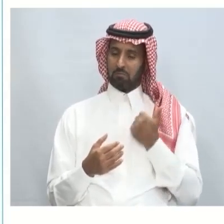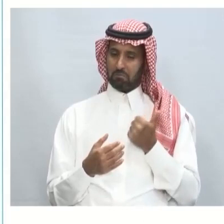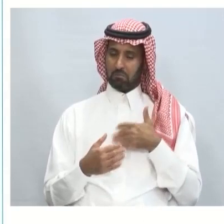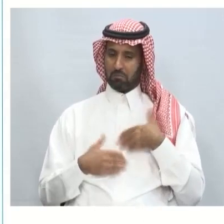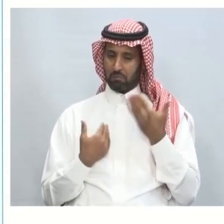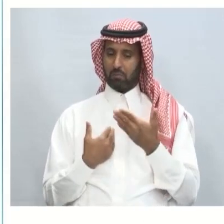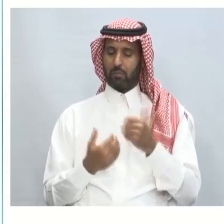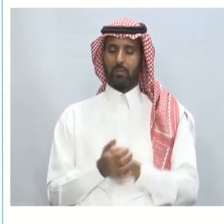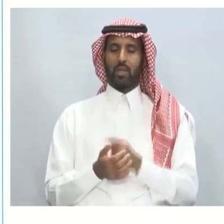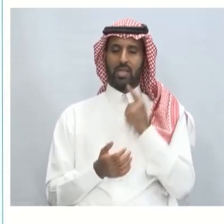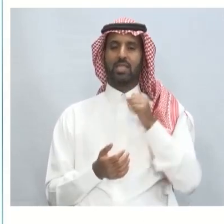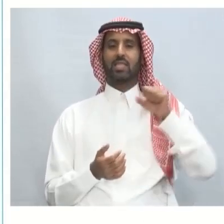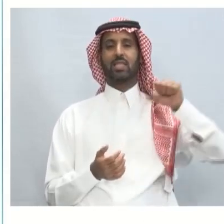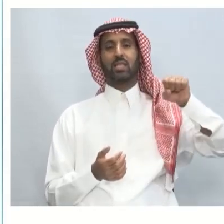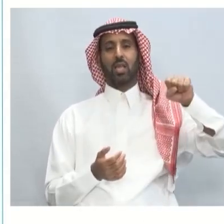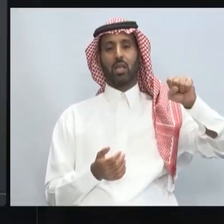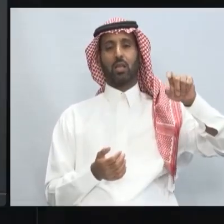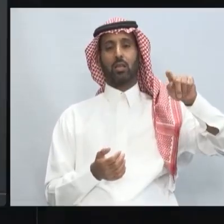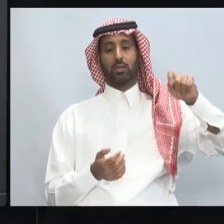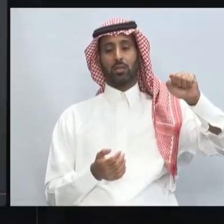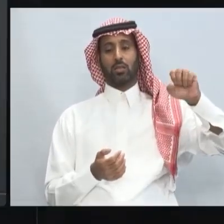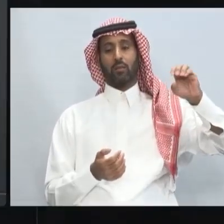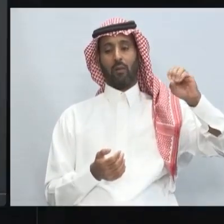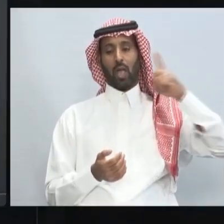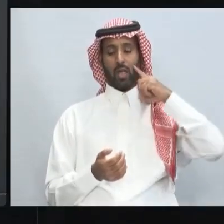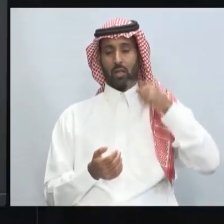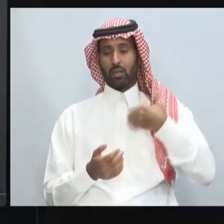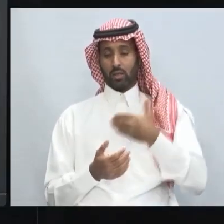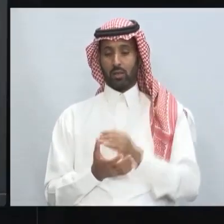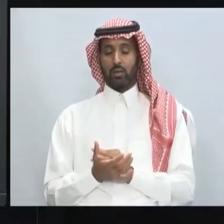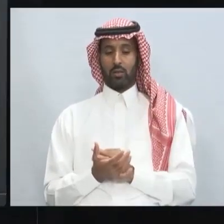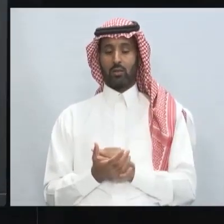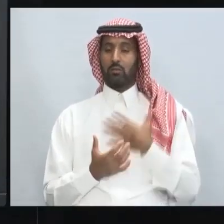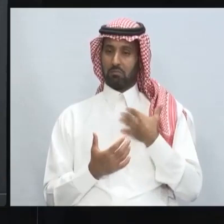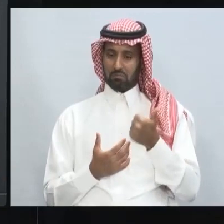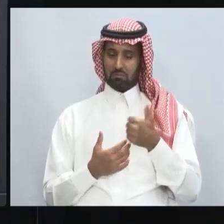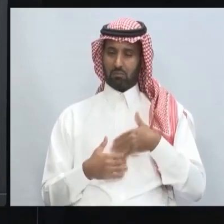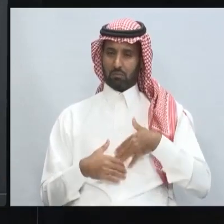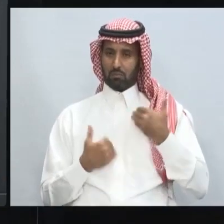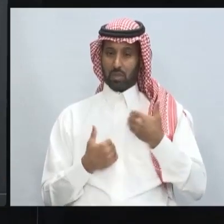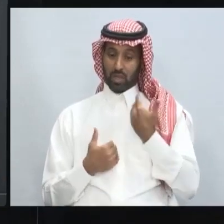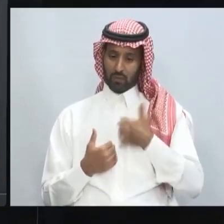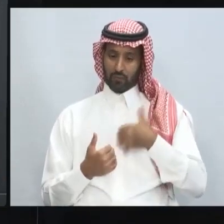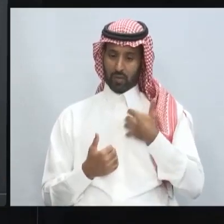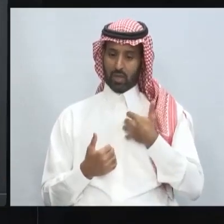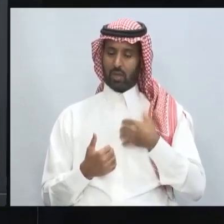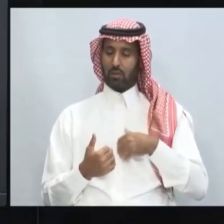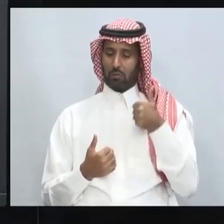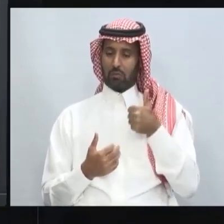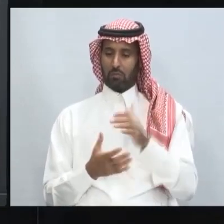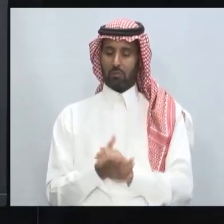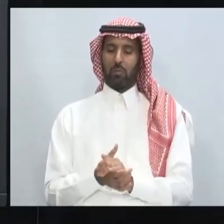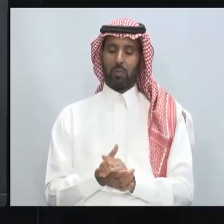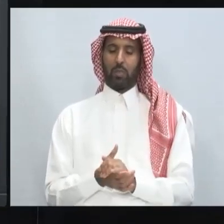and number three is, so what's the most important thing to him? That he feels, yes, that's